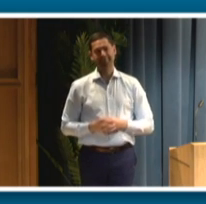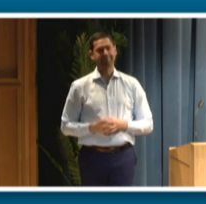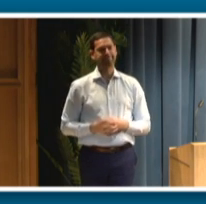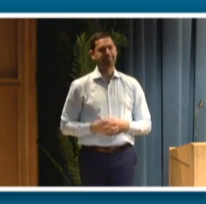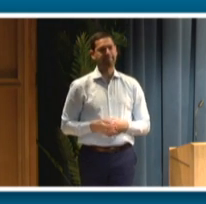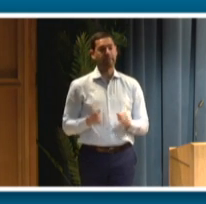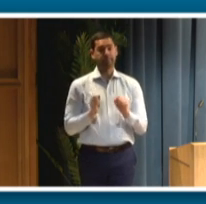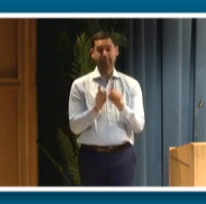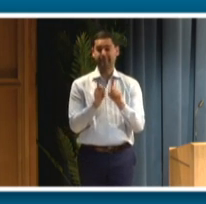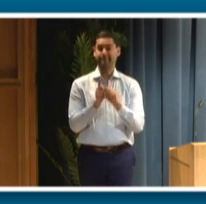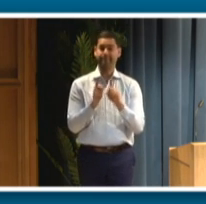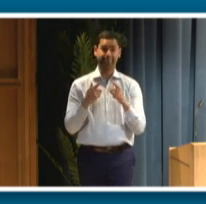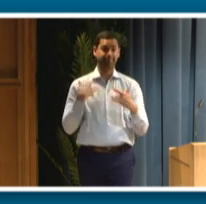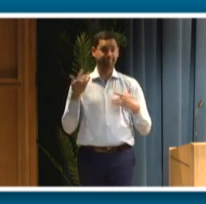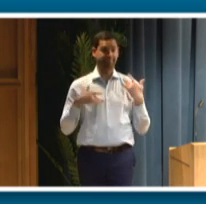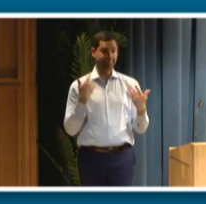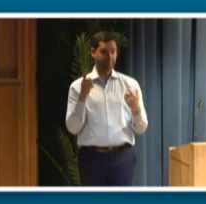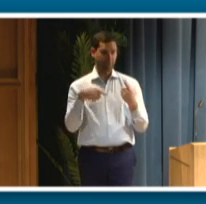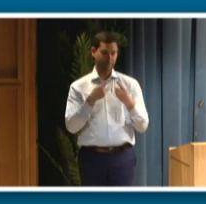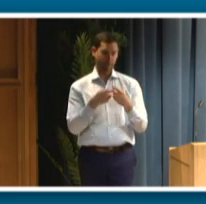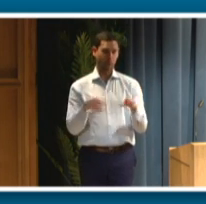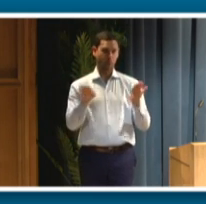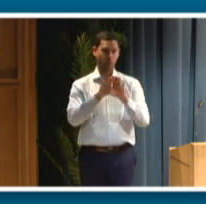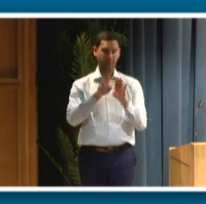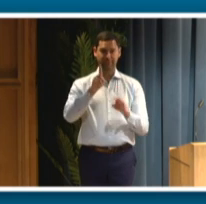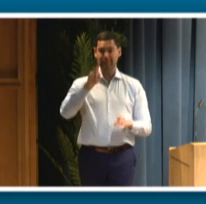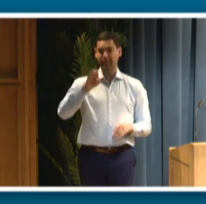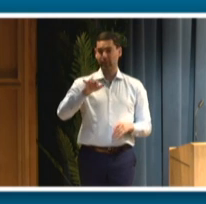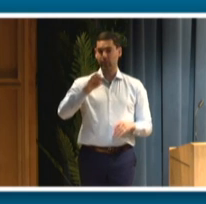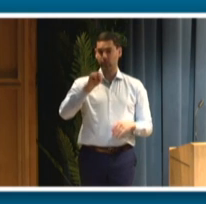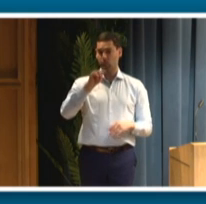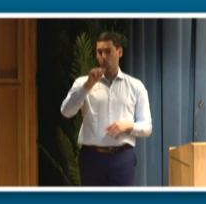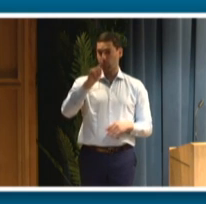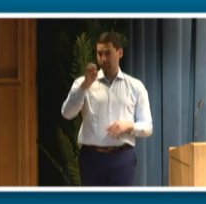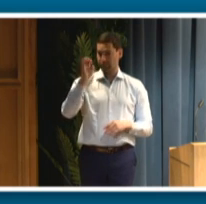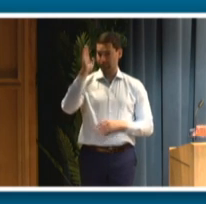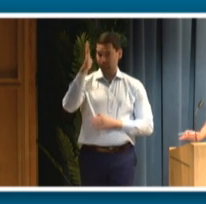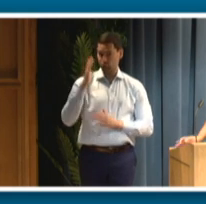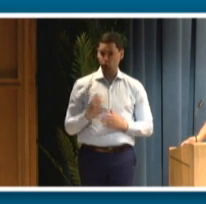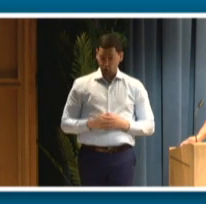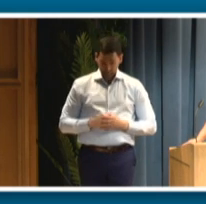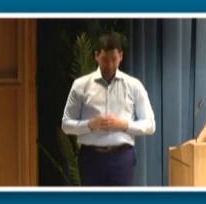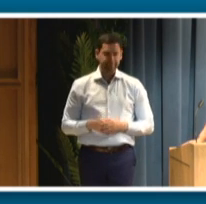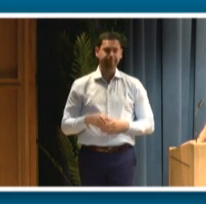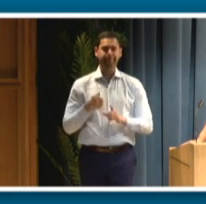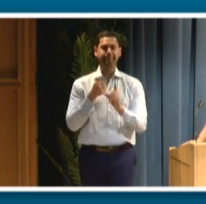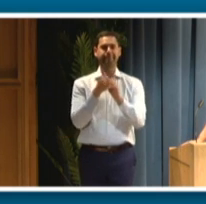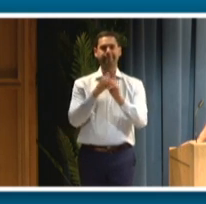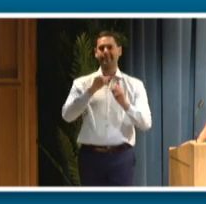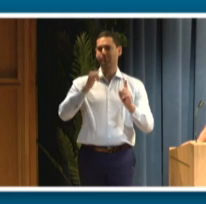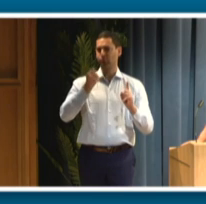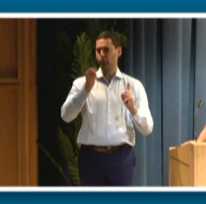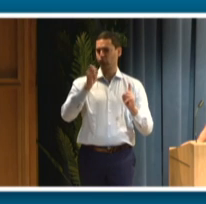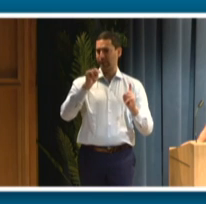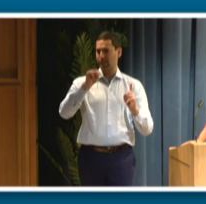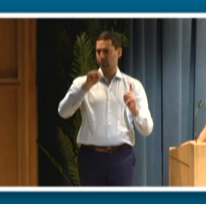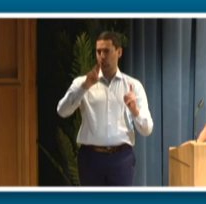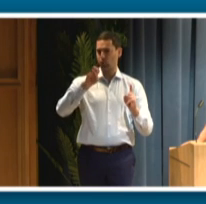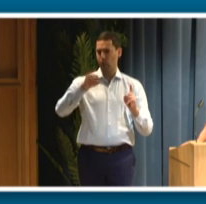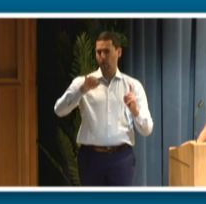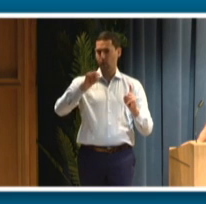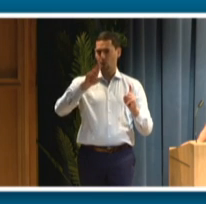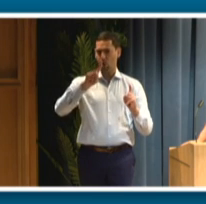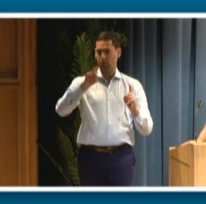the closing keynote speaker. As you guys already know, it's Jason Reynolds, who is the New